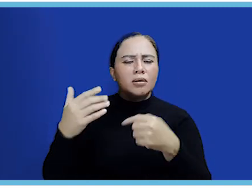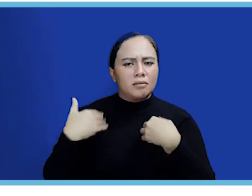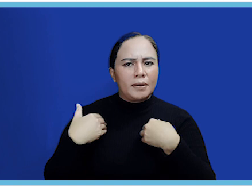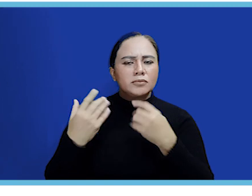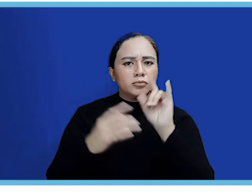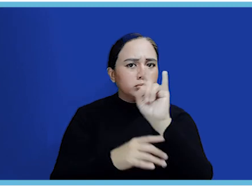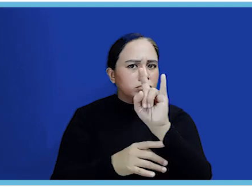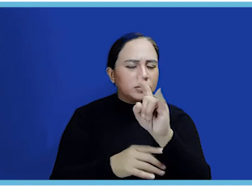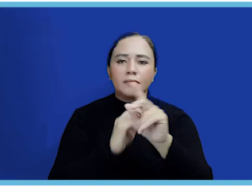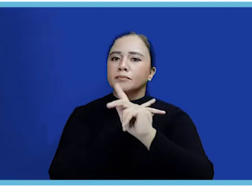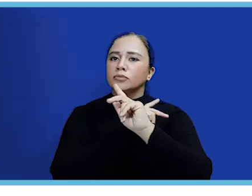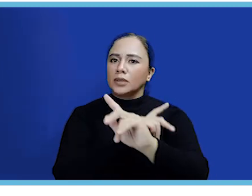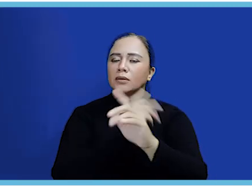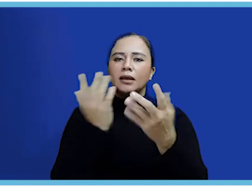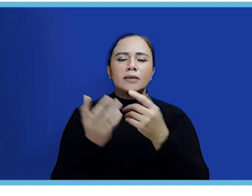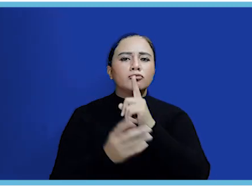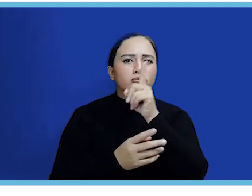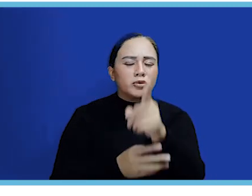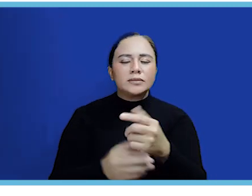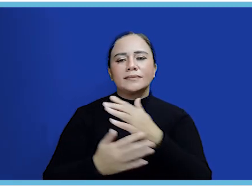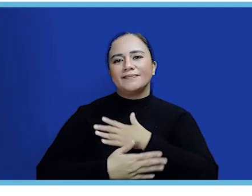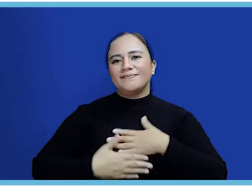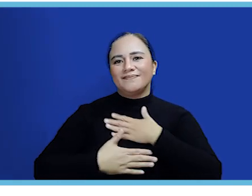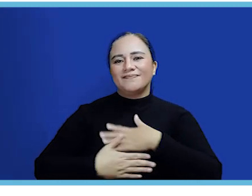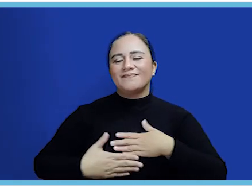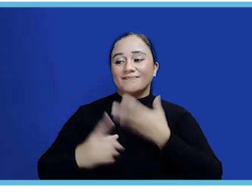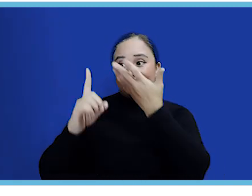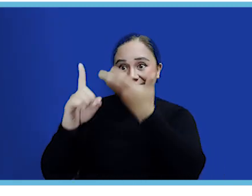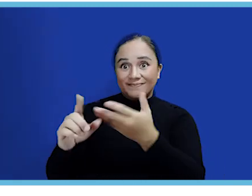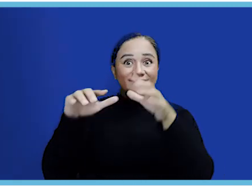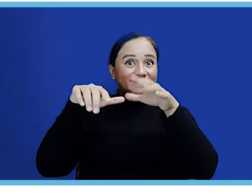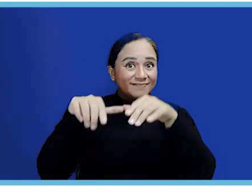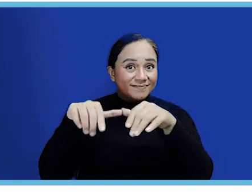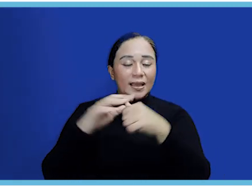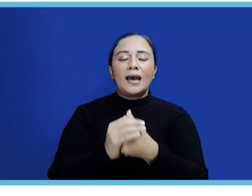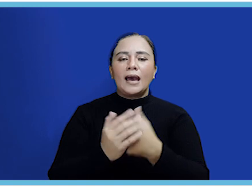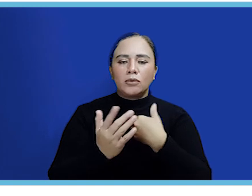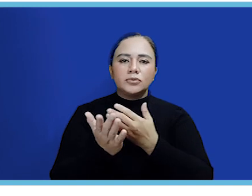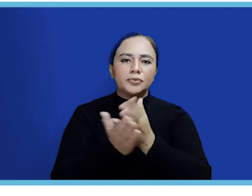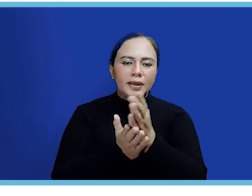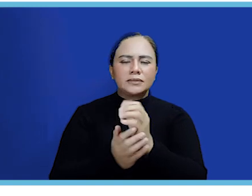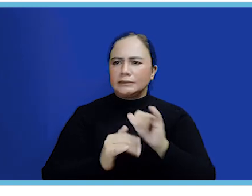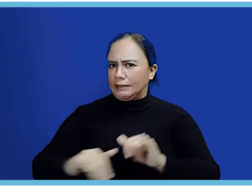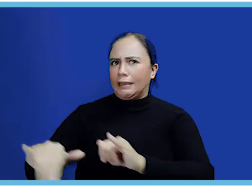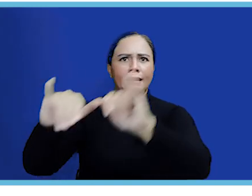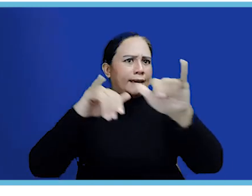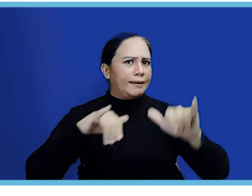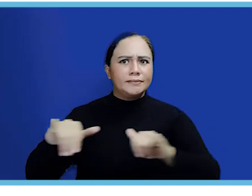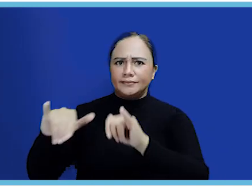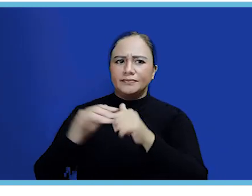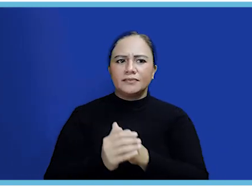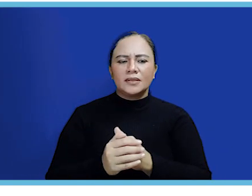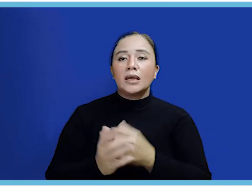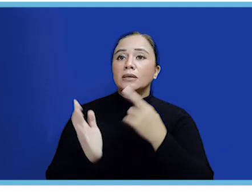be taken to promote, protect, and ensure the enjoyment of persons with disabilities of their rights like everybody